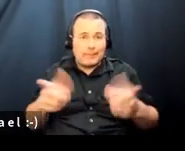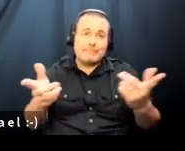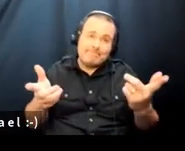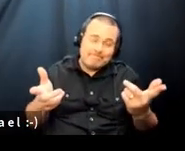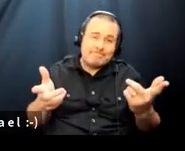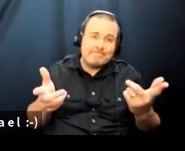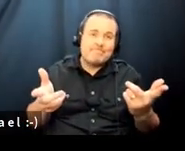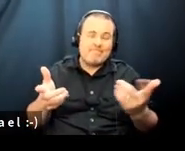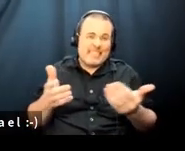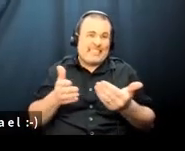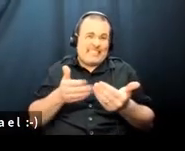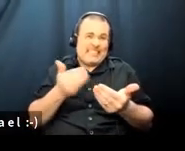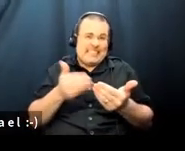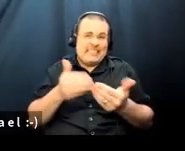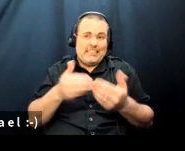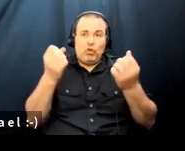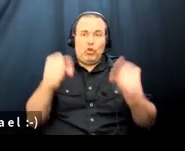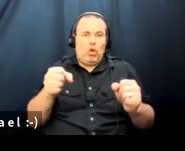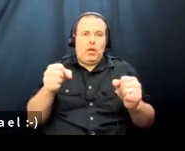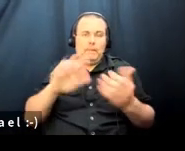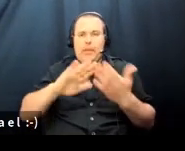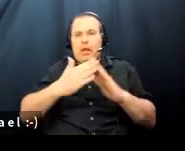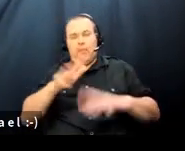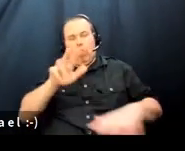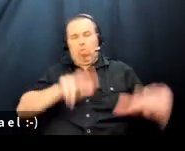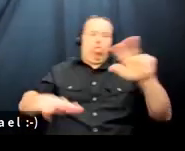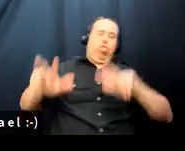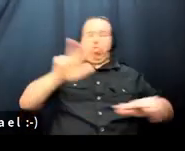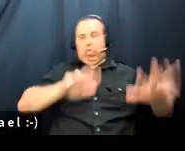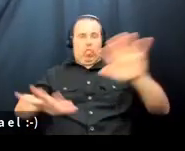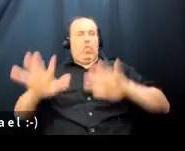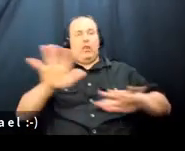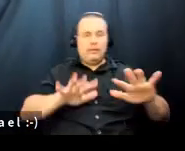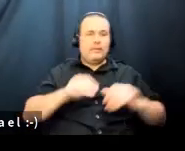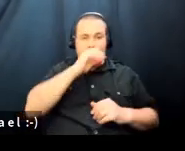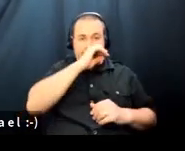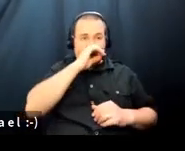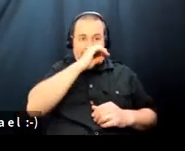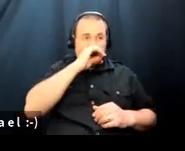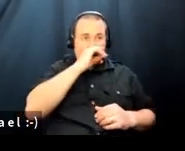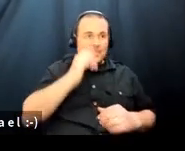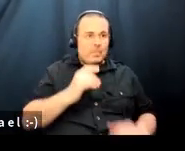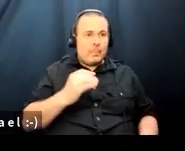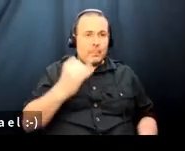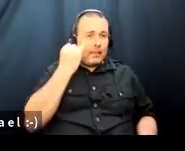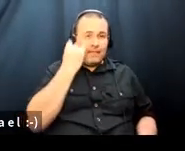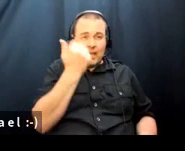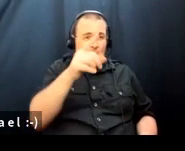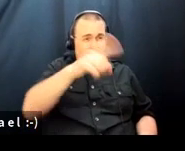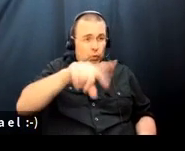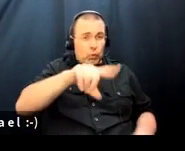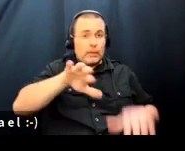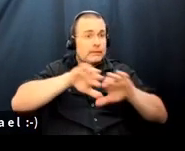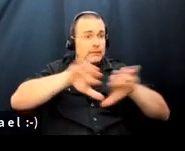it's very easy to get discoordinated. Any of you swimmers, If